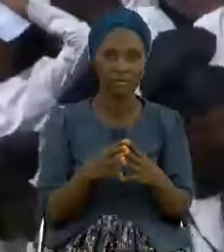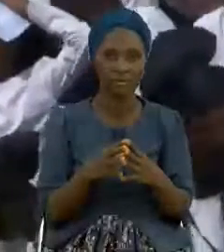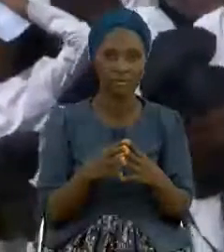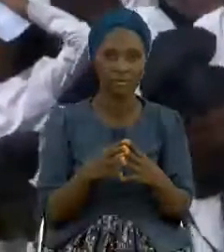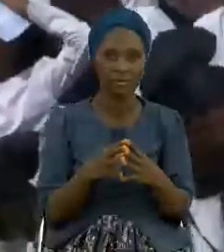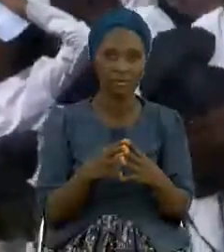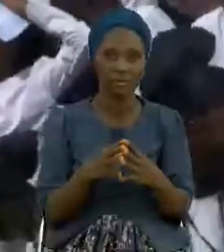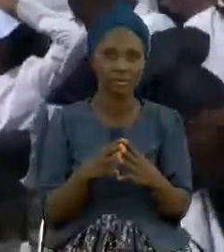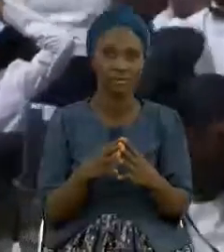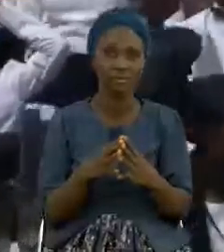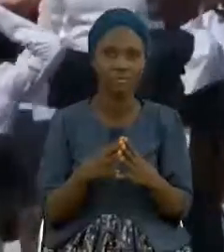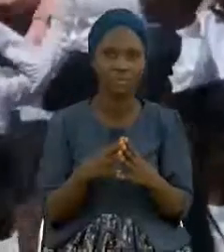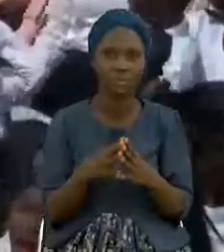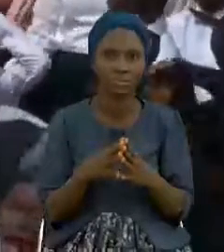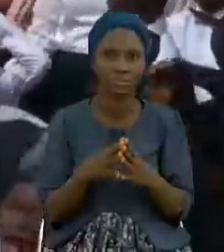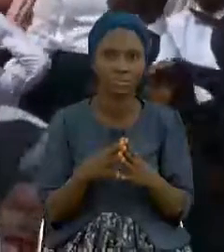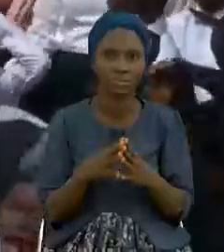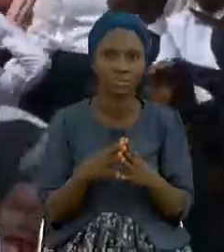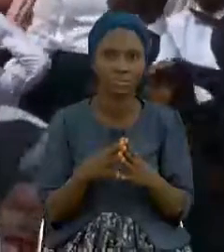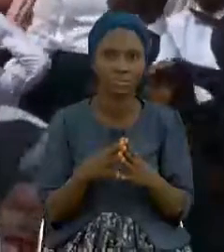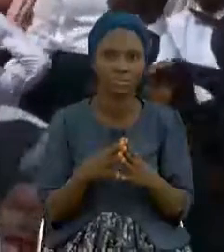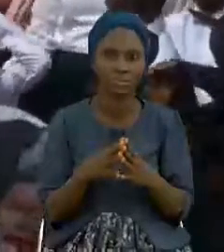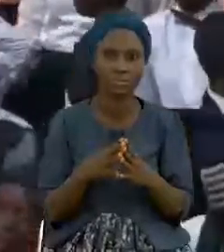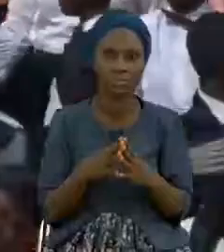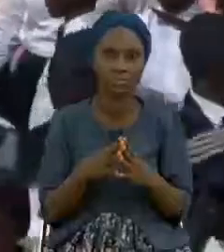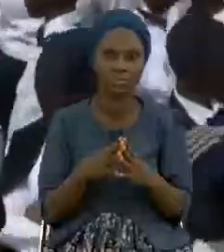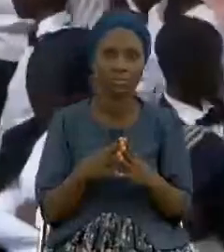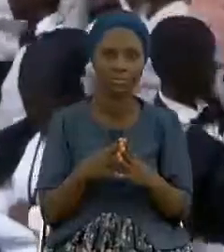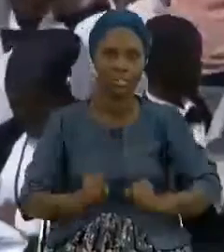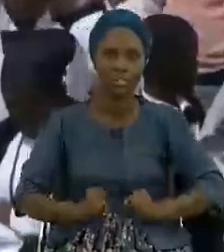He submitted himself, he humbled himself,